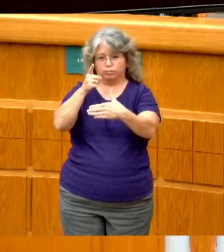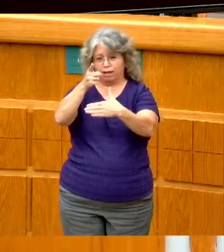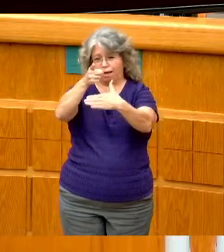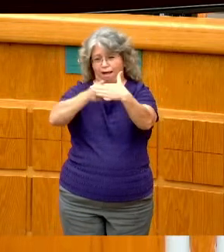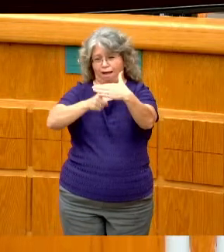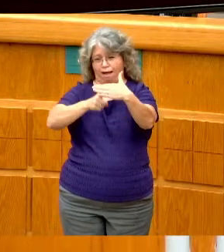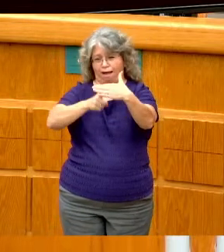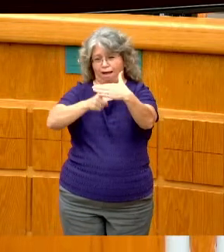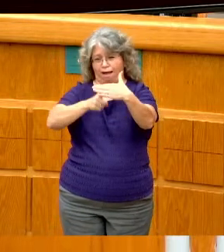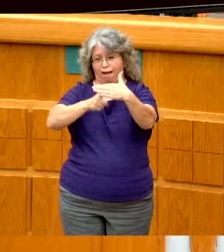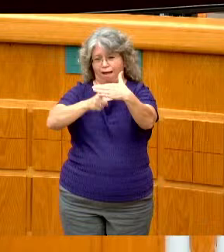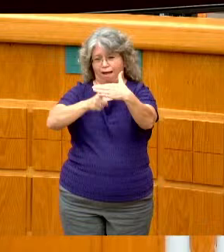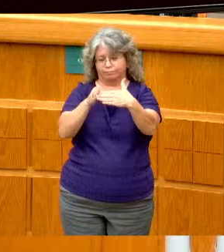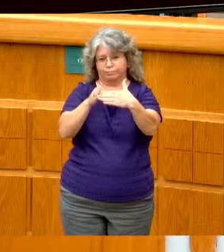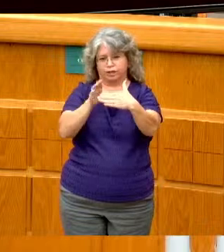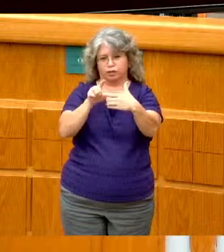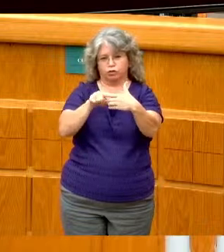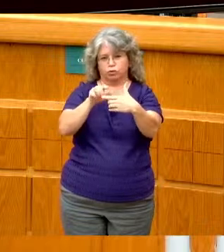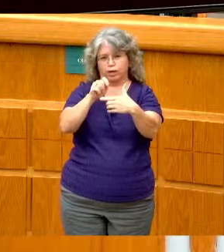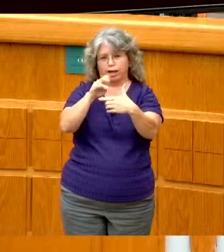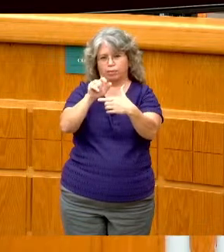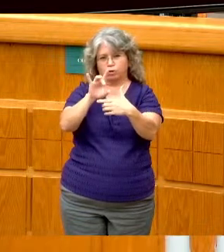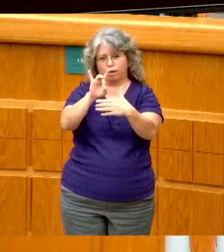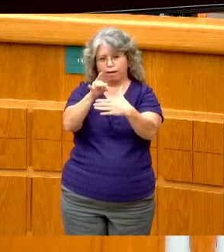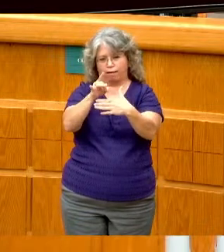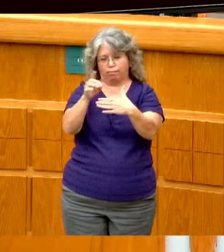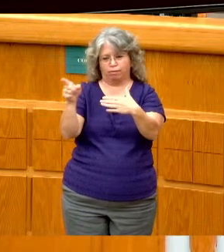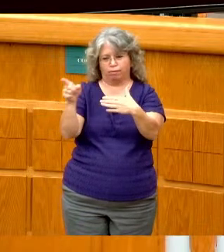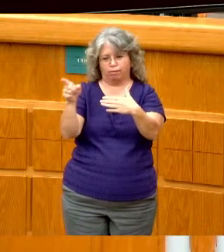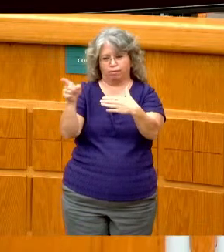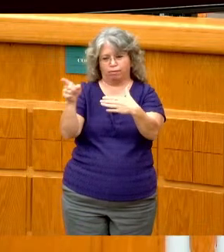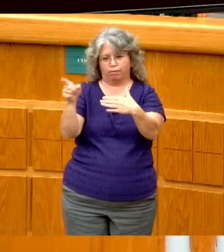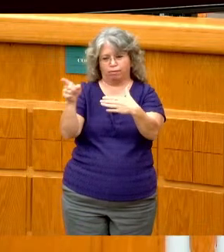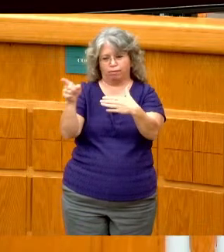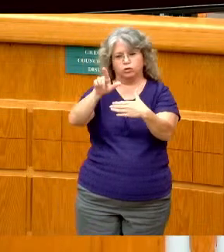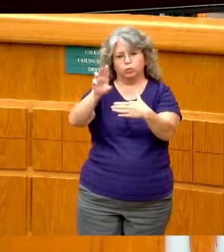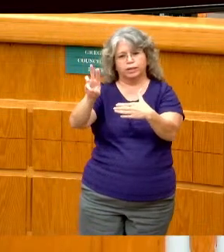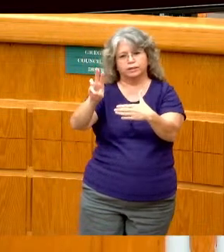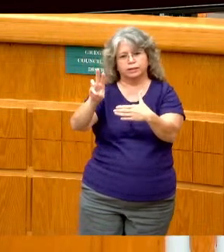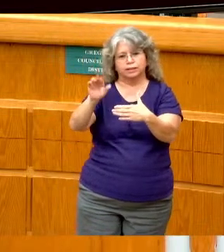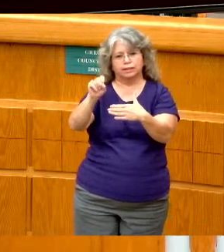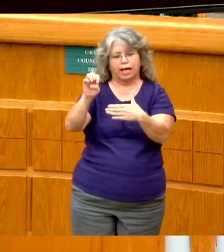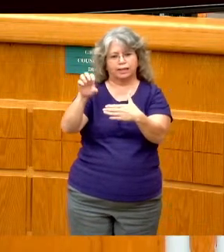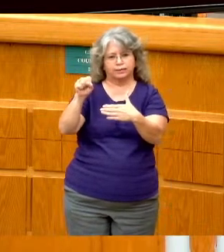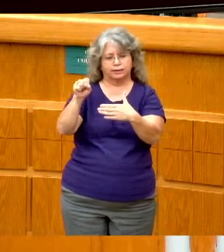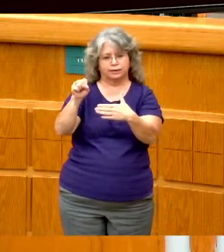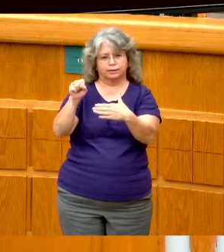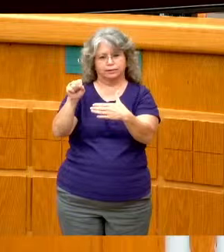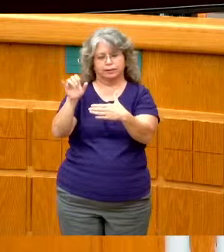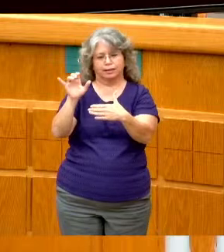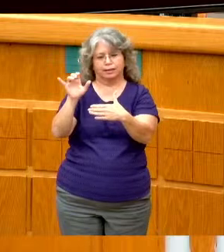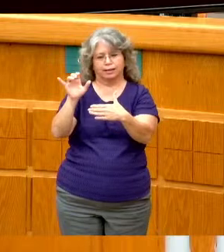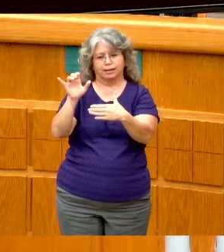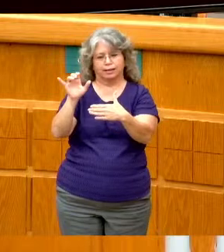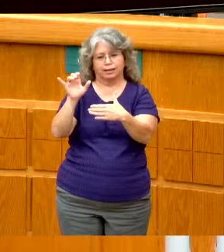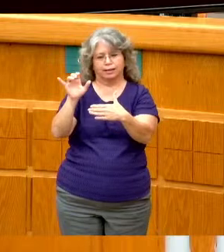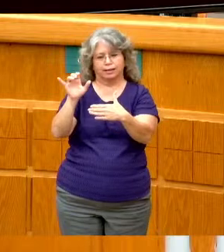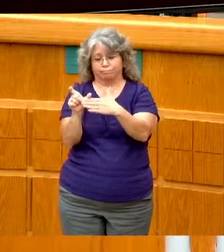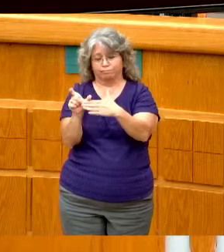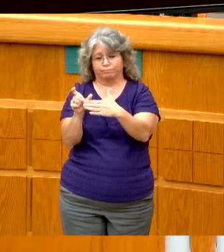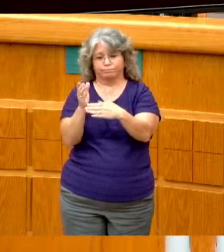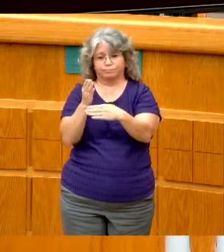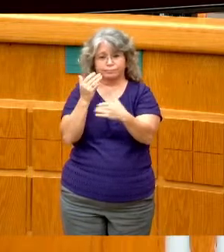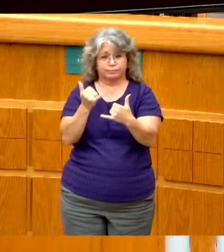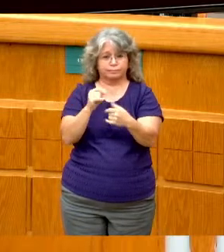at 4/8/2021. There were 426 cases last week. This week, starting